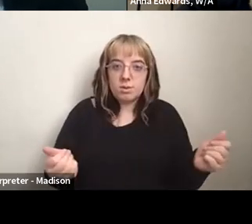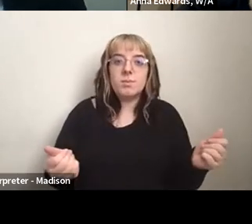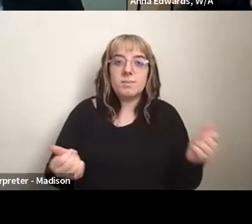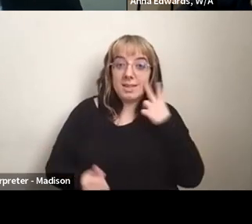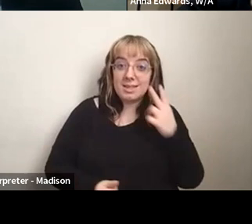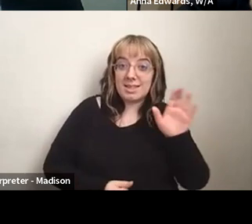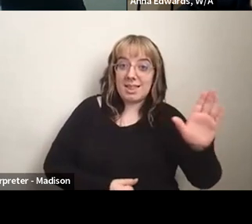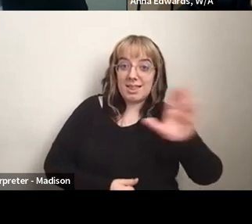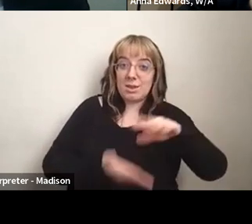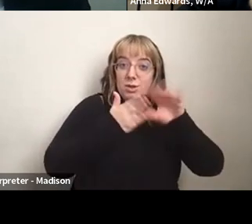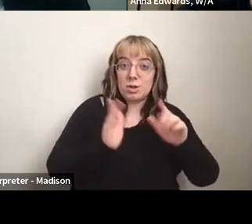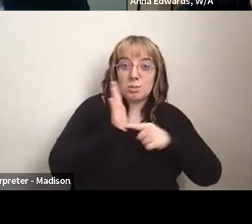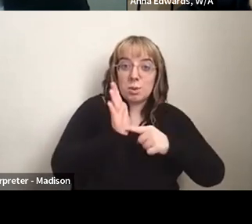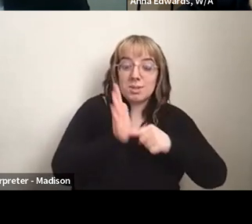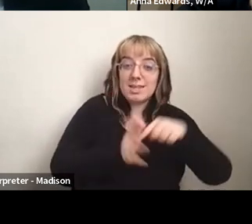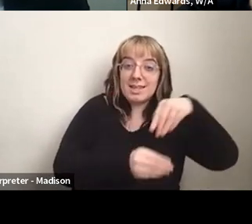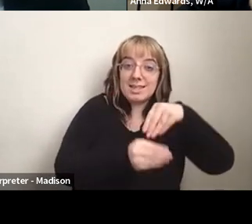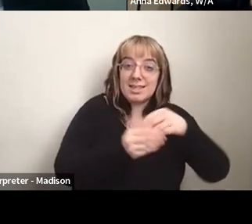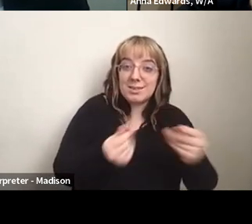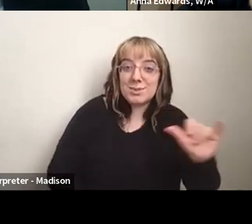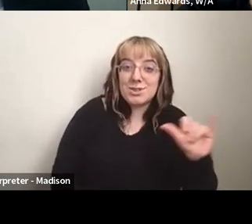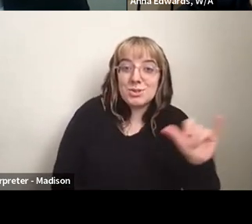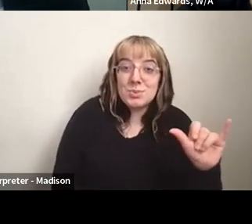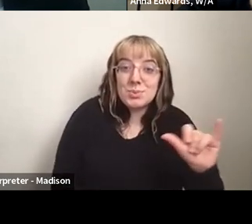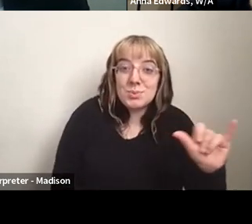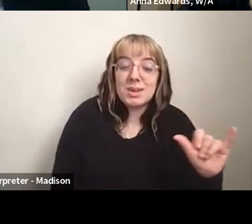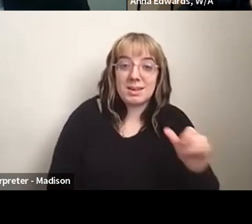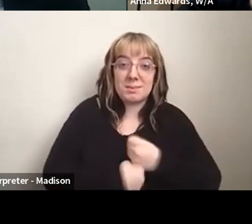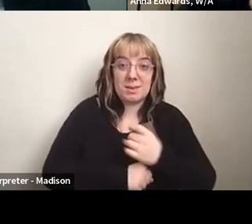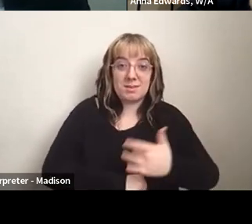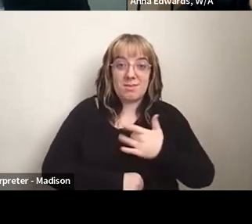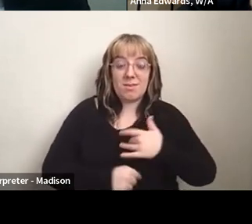students represented in these solutions. So for us,